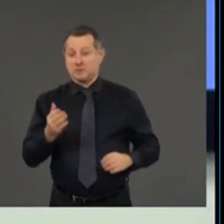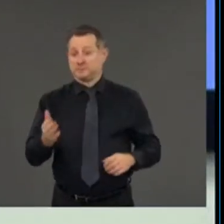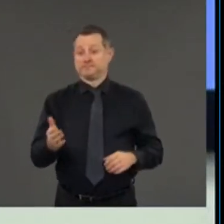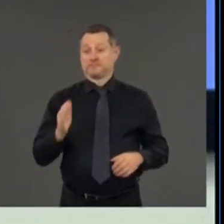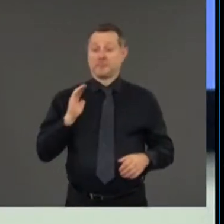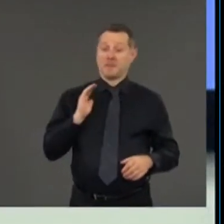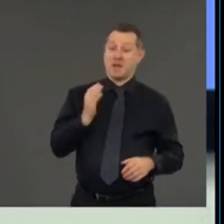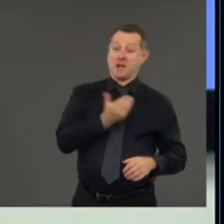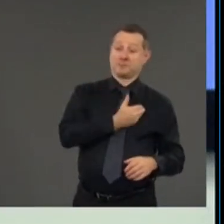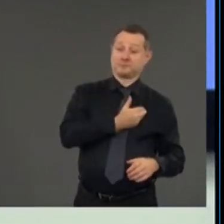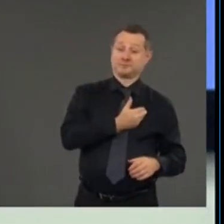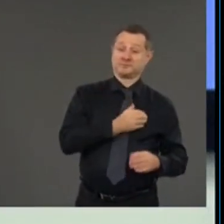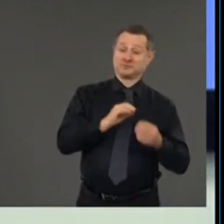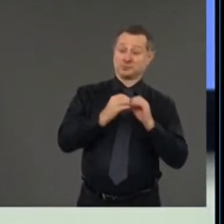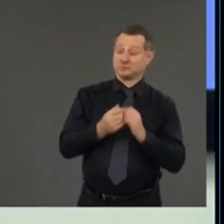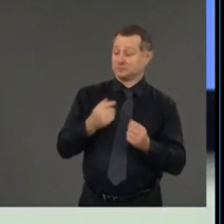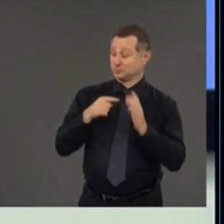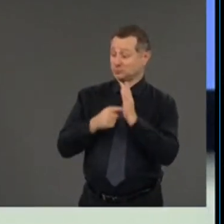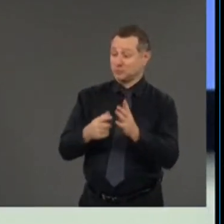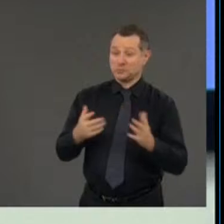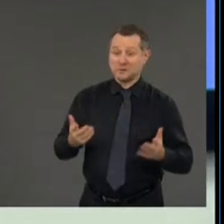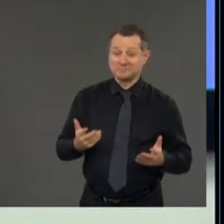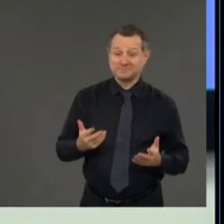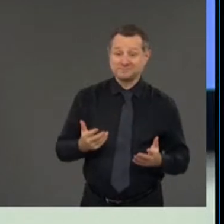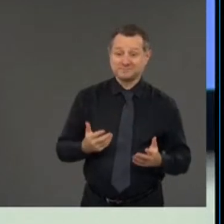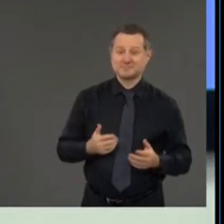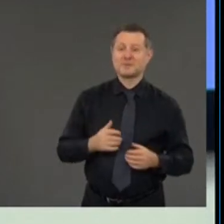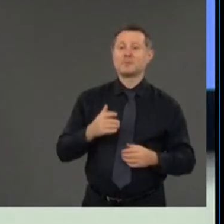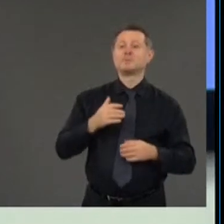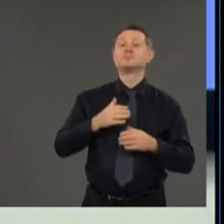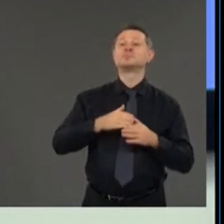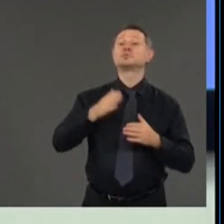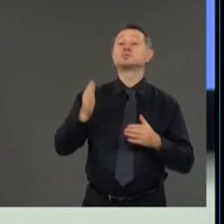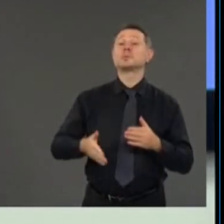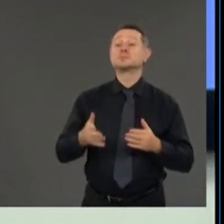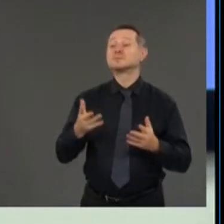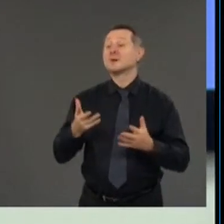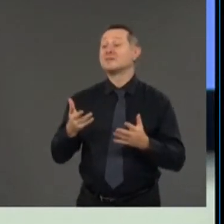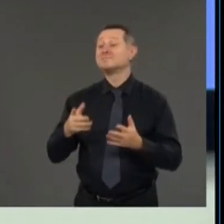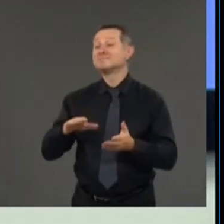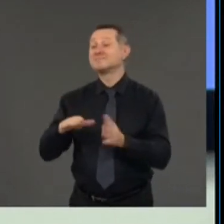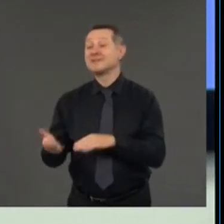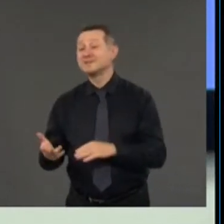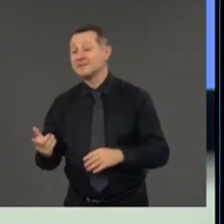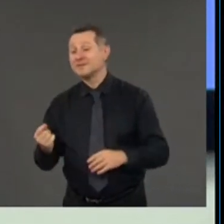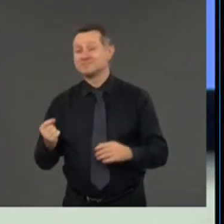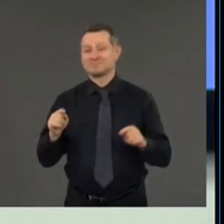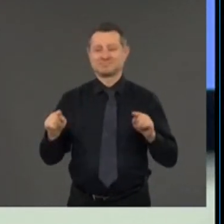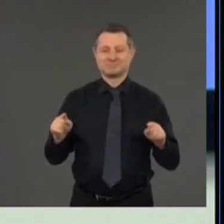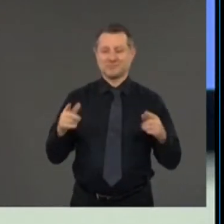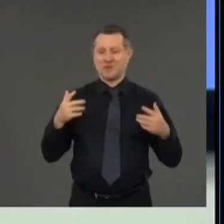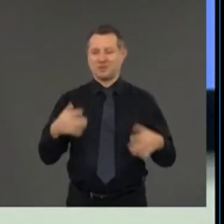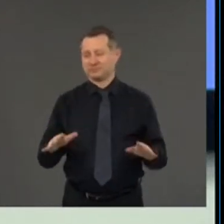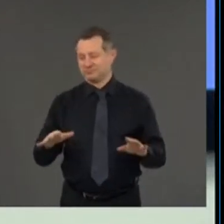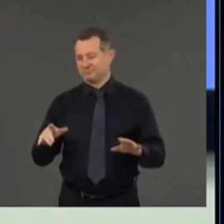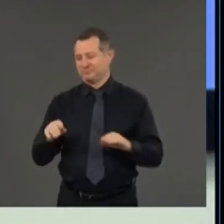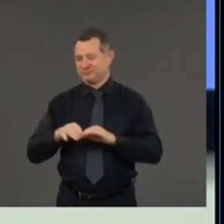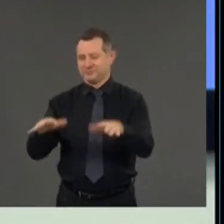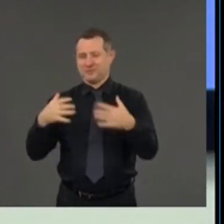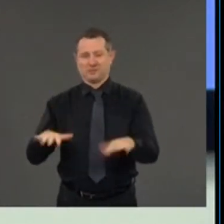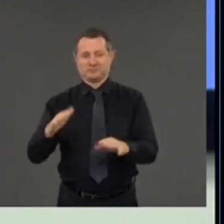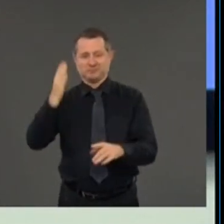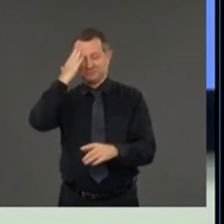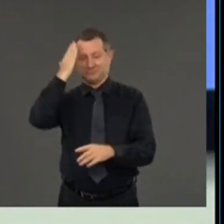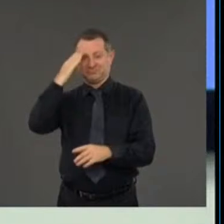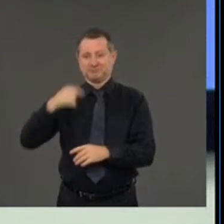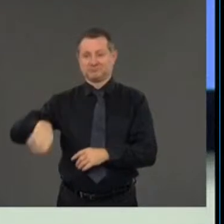shows is the data shows that this is a result of those who came in to the nursing homes, and as